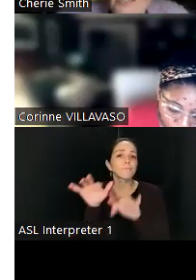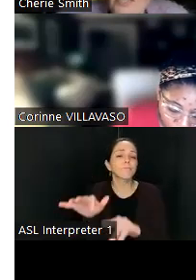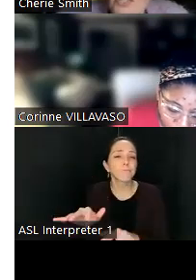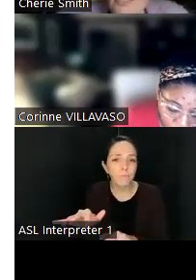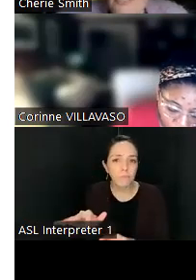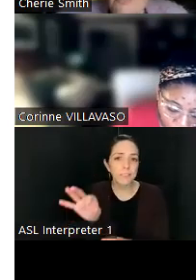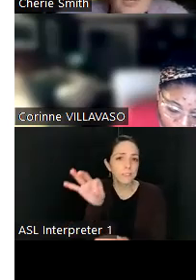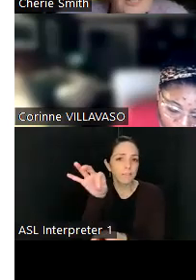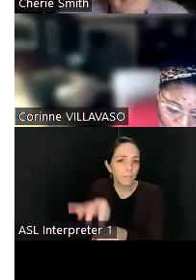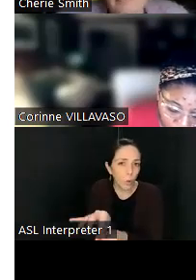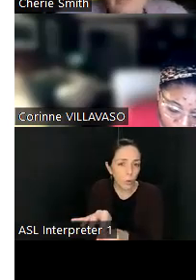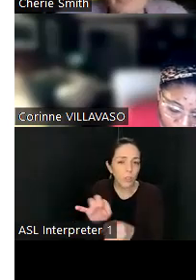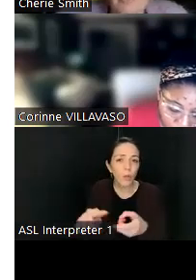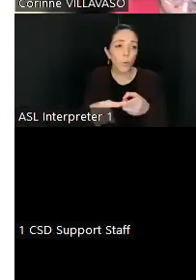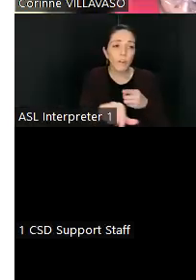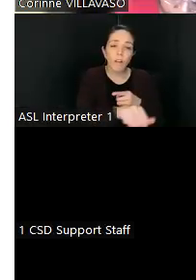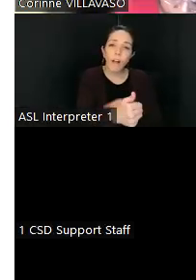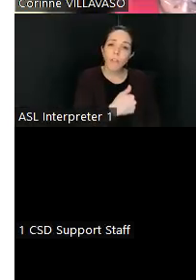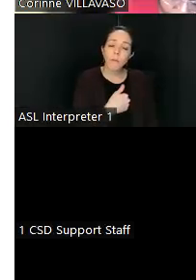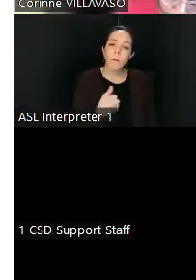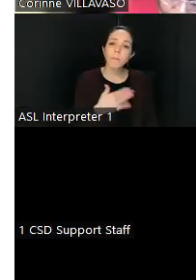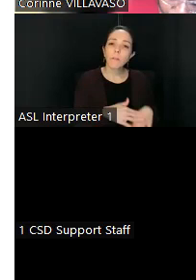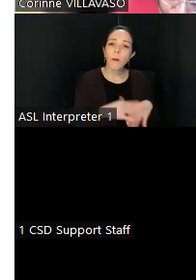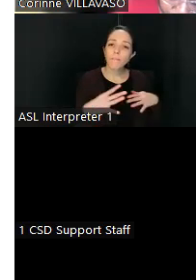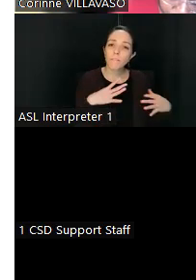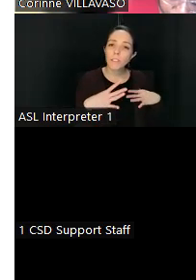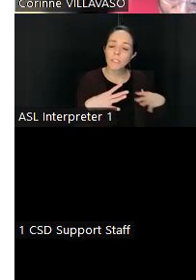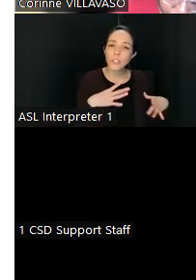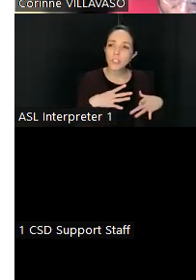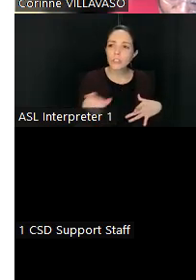sneaky little decisions for something that really changed the world. And